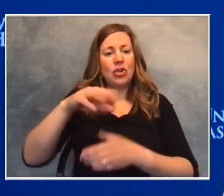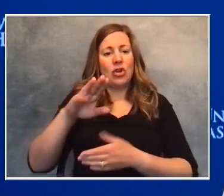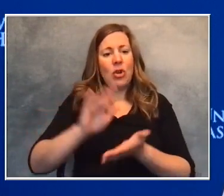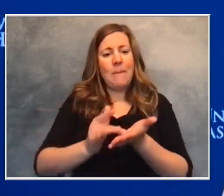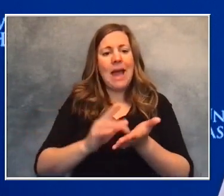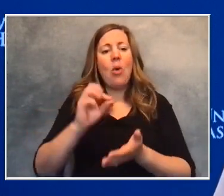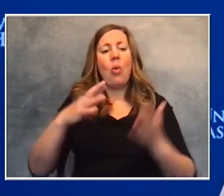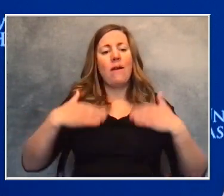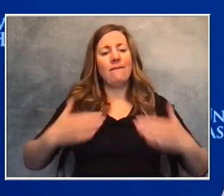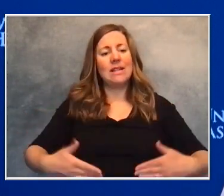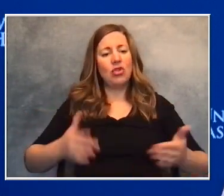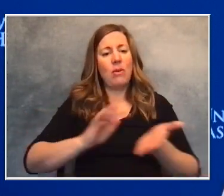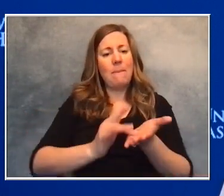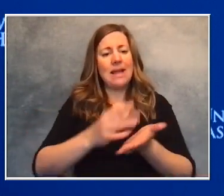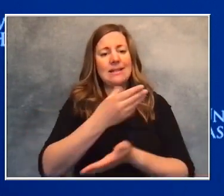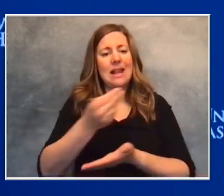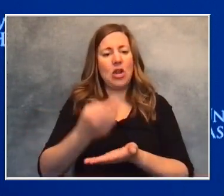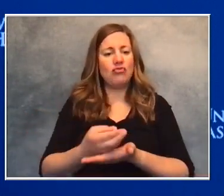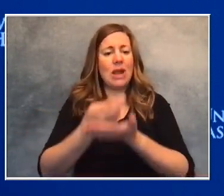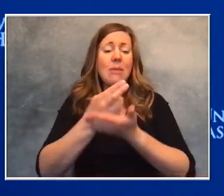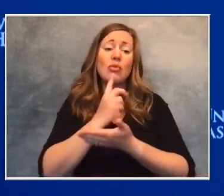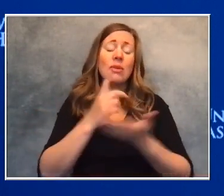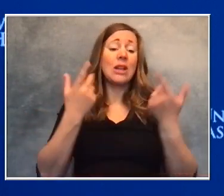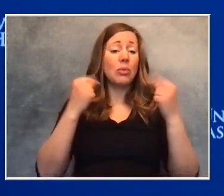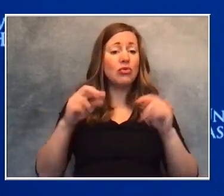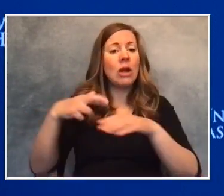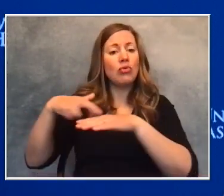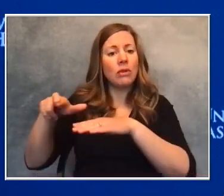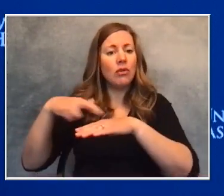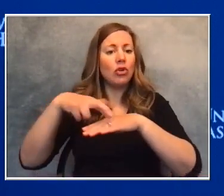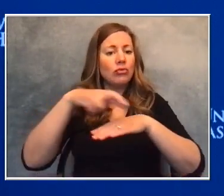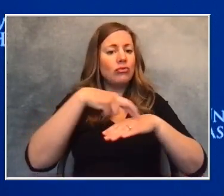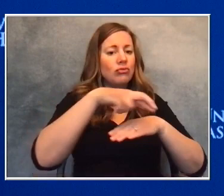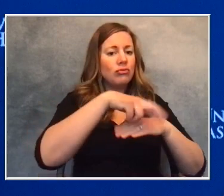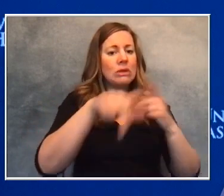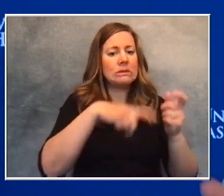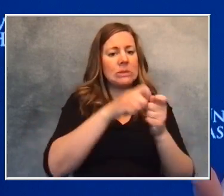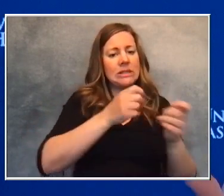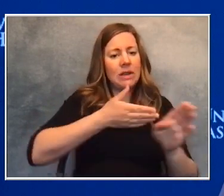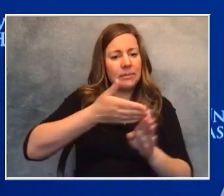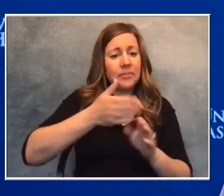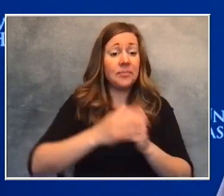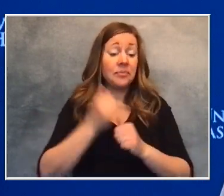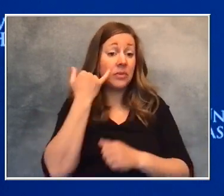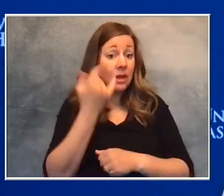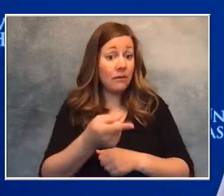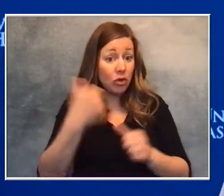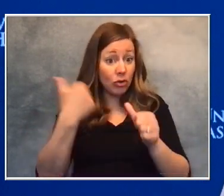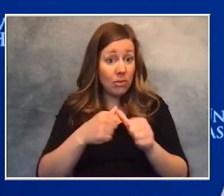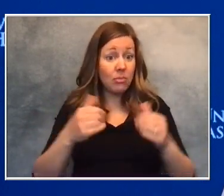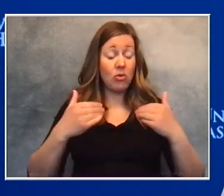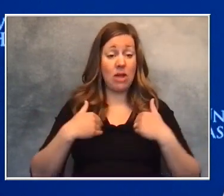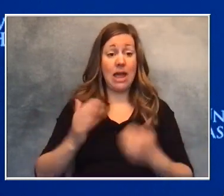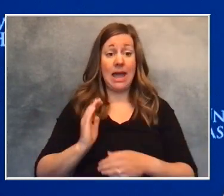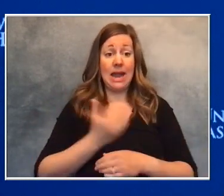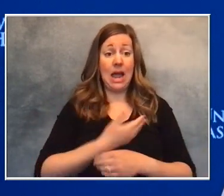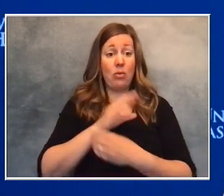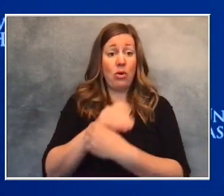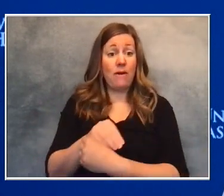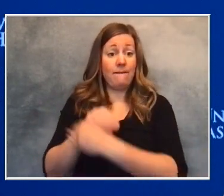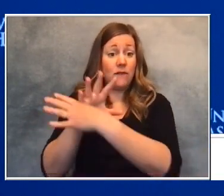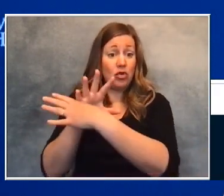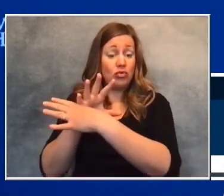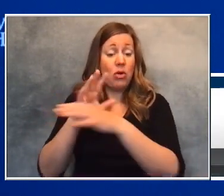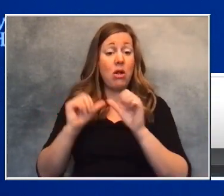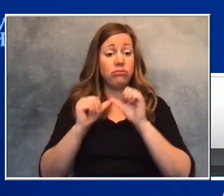and rehab. So we try to refer them to those subspecialties. And if you remember, we had our virtual long COVID clinic because